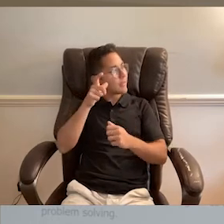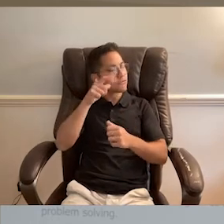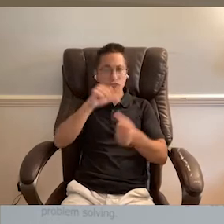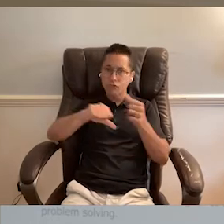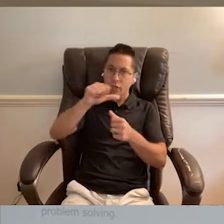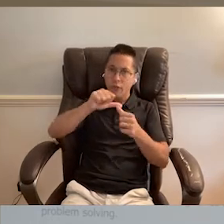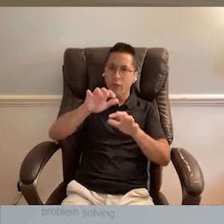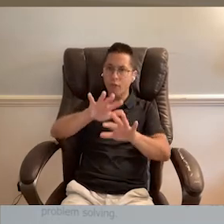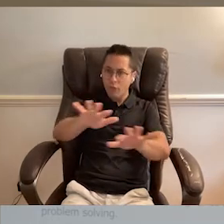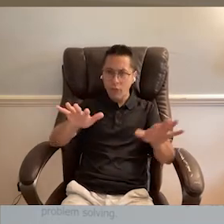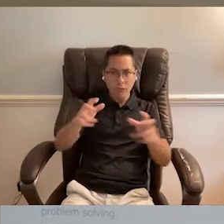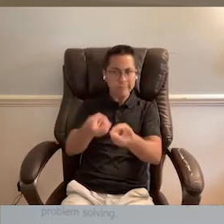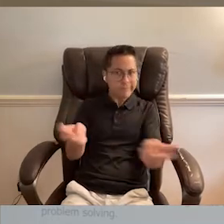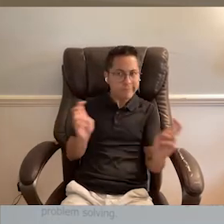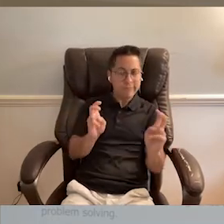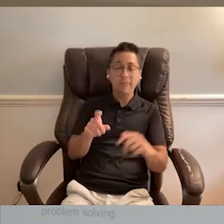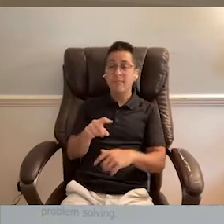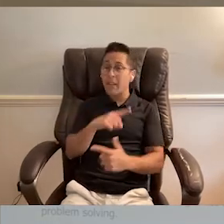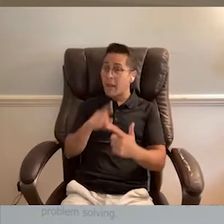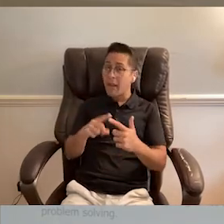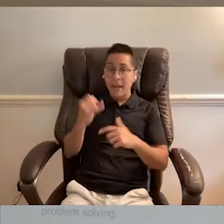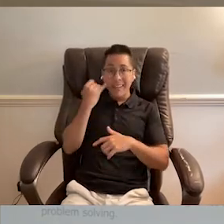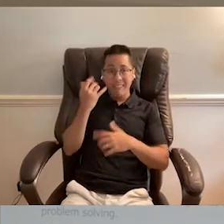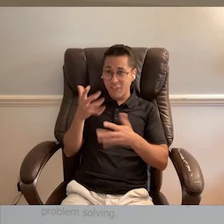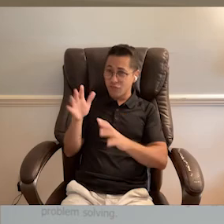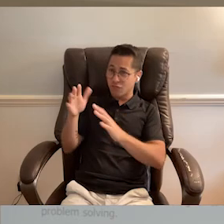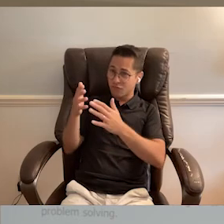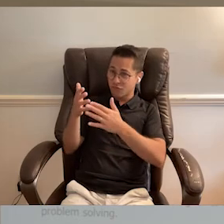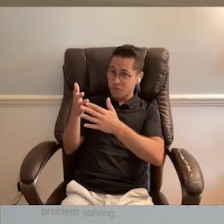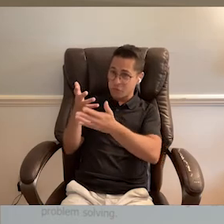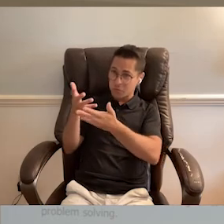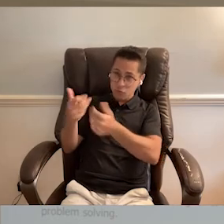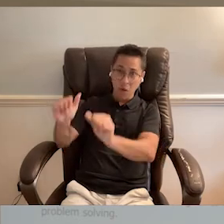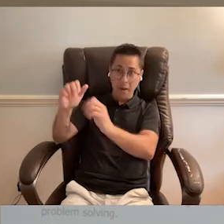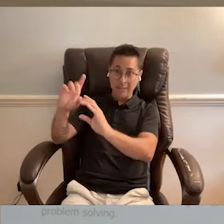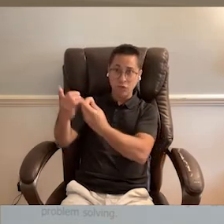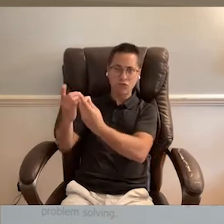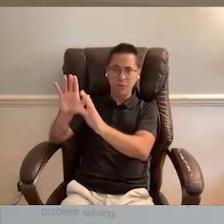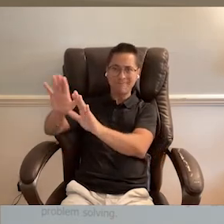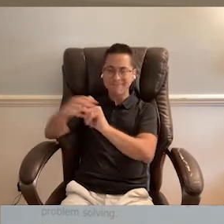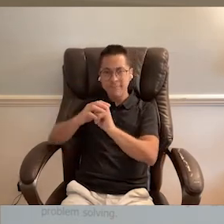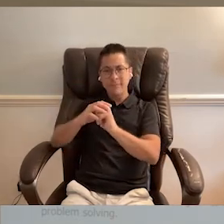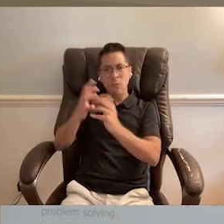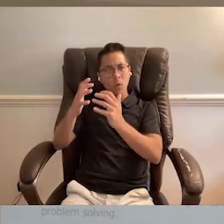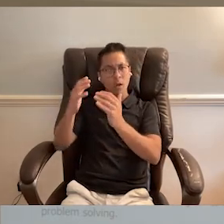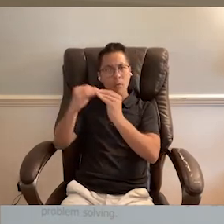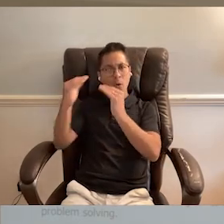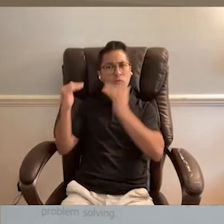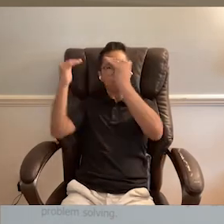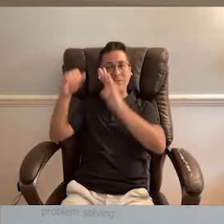then, if, let's say you've tried the district level and you want to bring the state in, they will provide